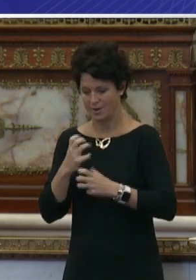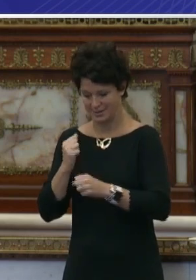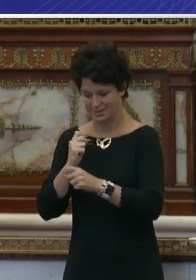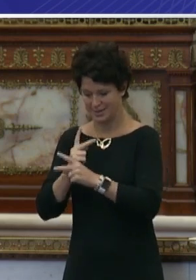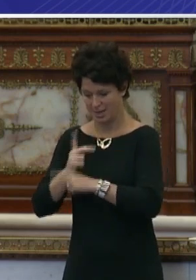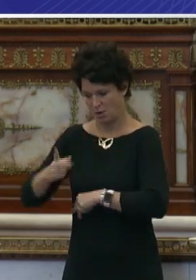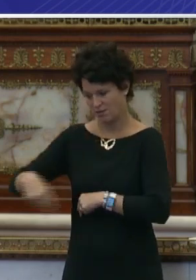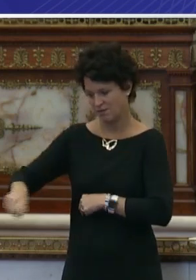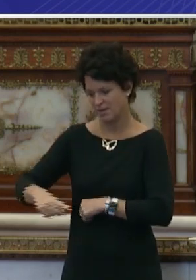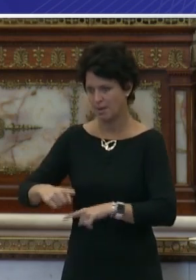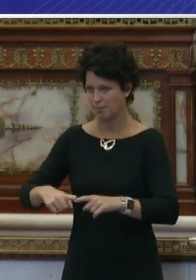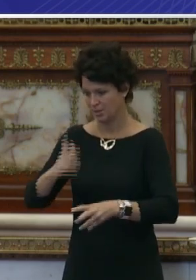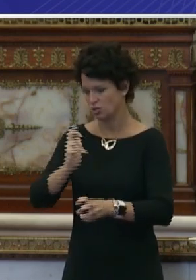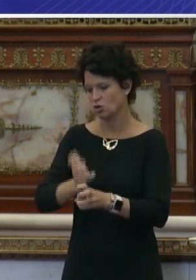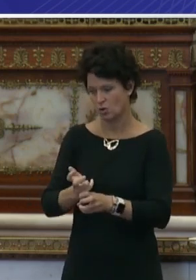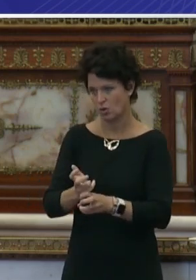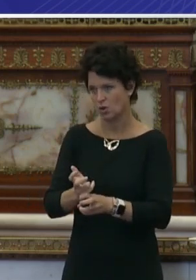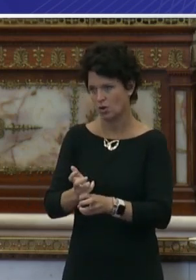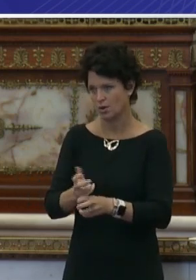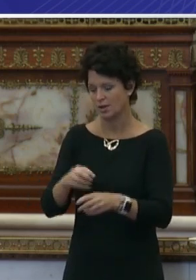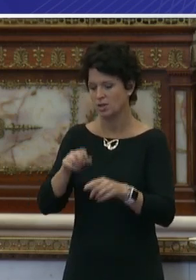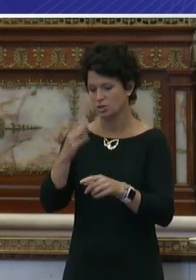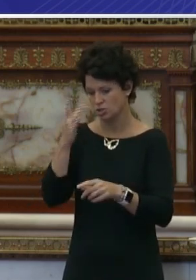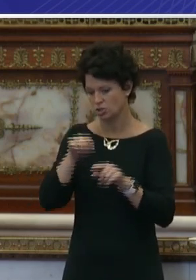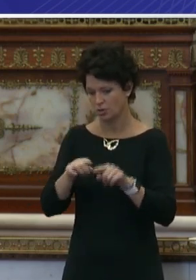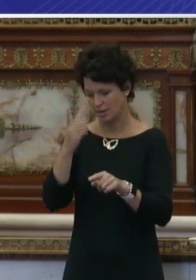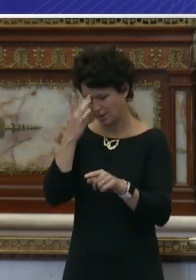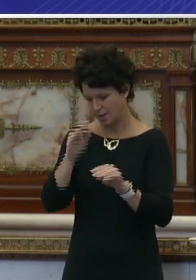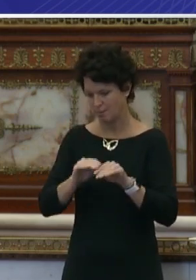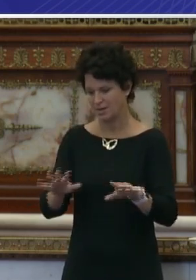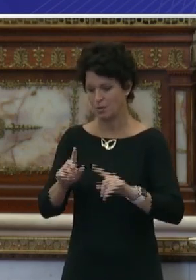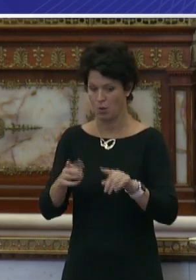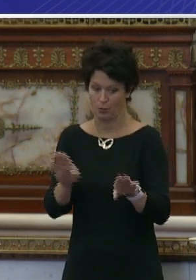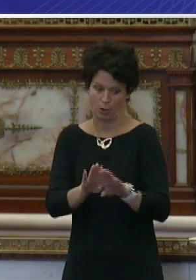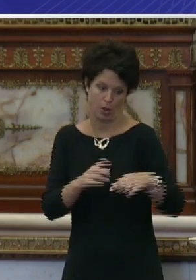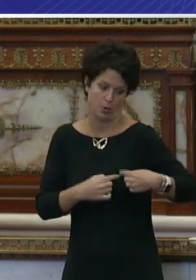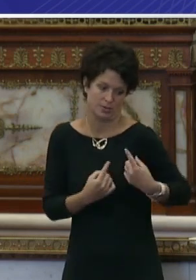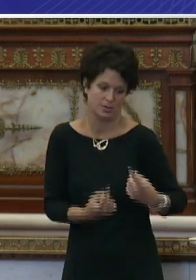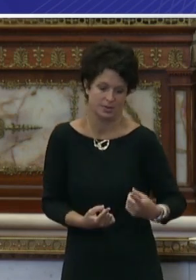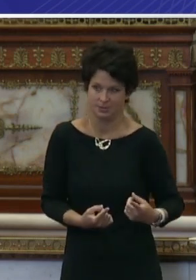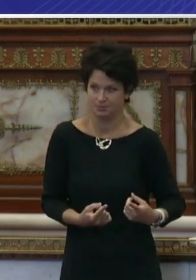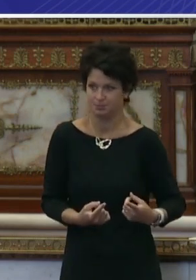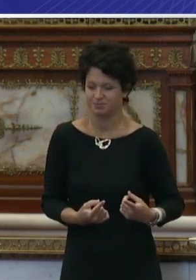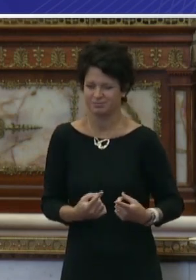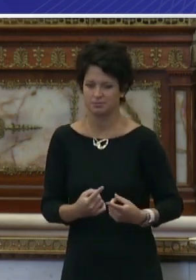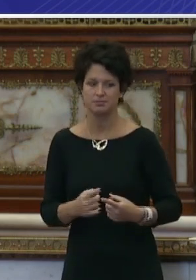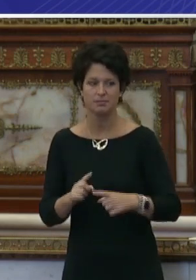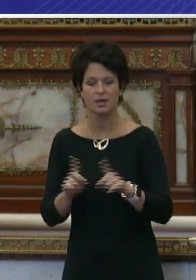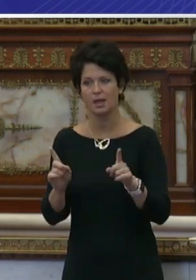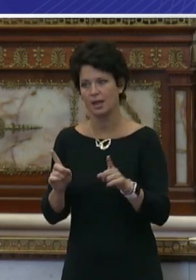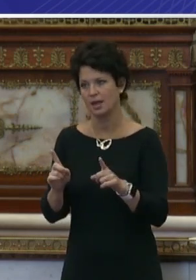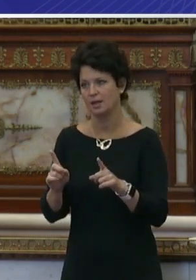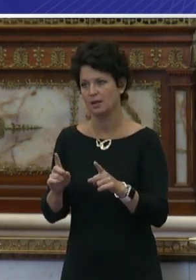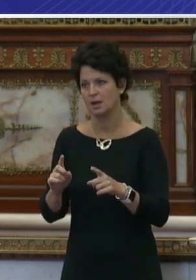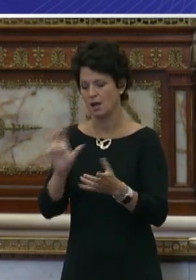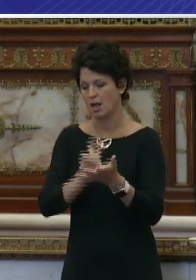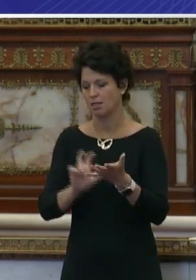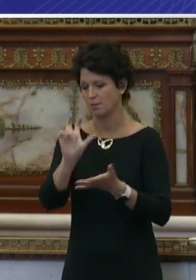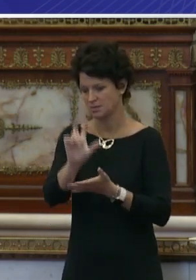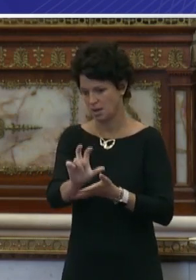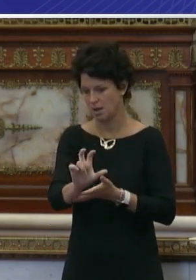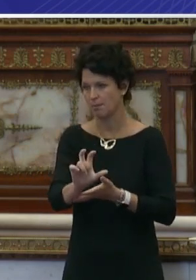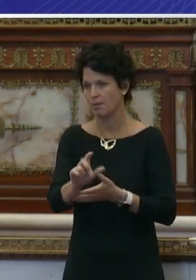them, but it is very difficult in a pandemic when we are closed, and when the notion of a lump sum